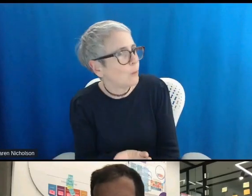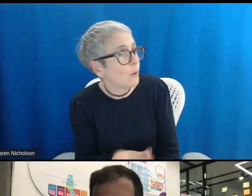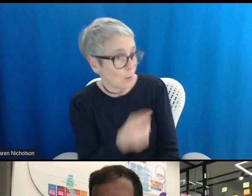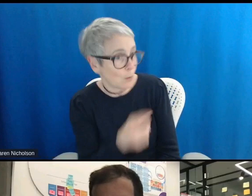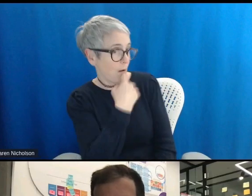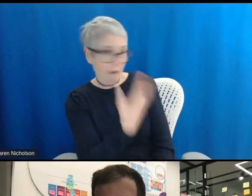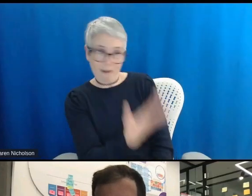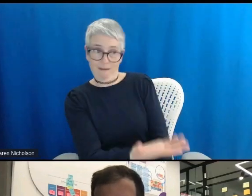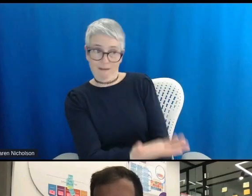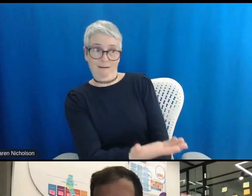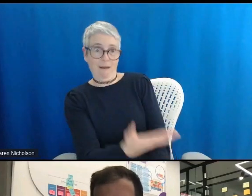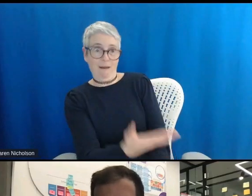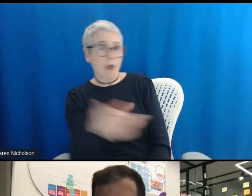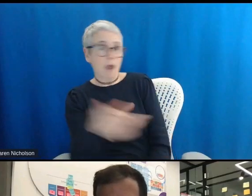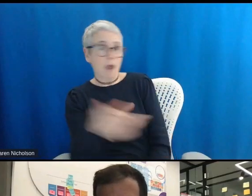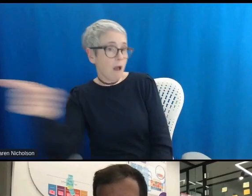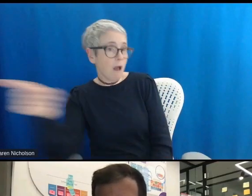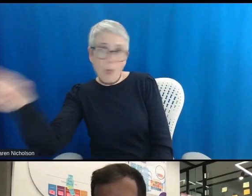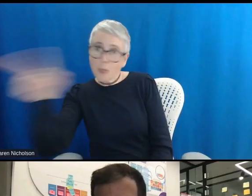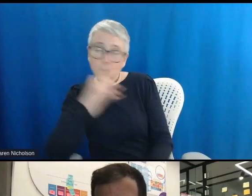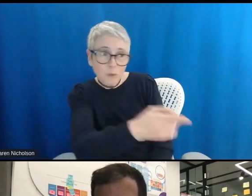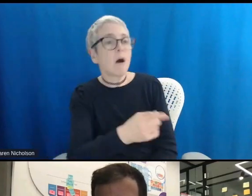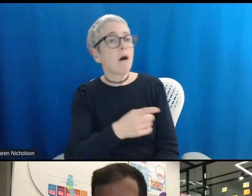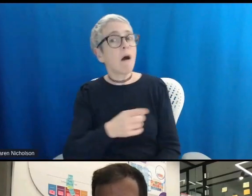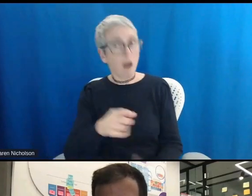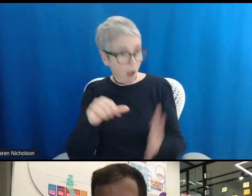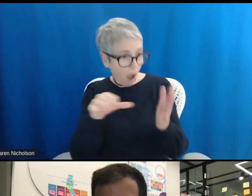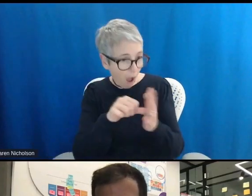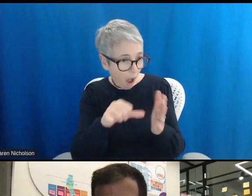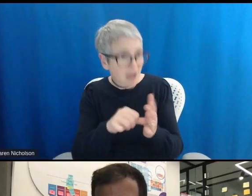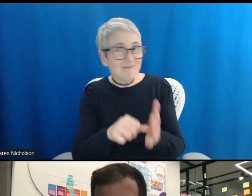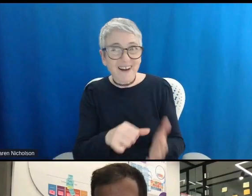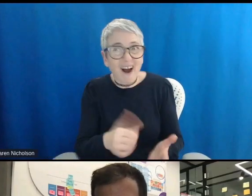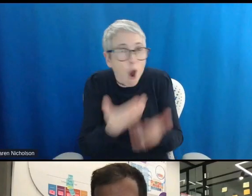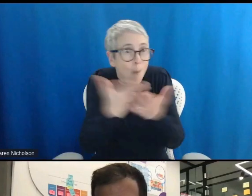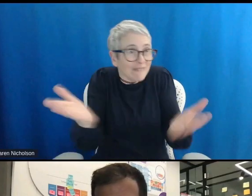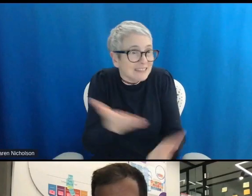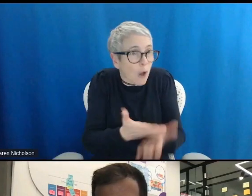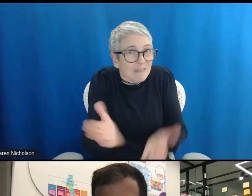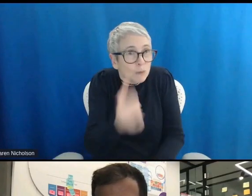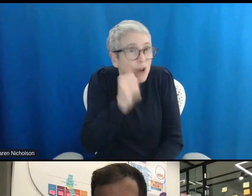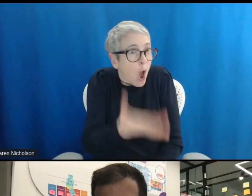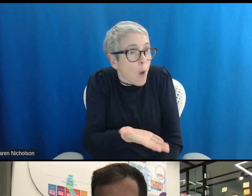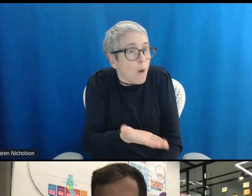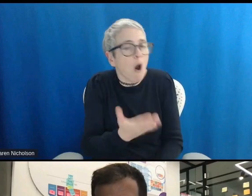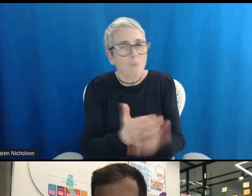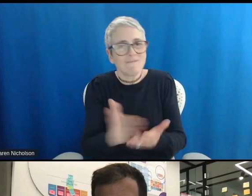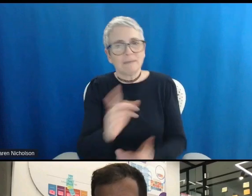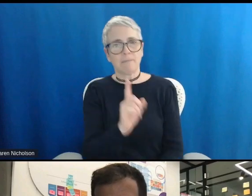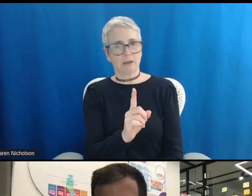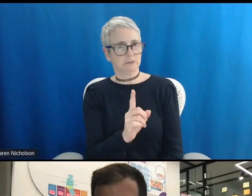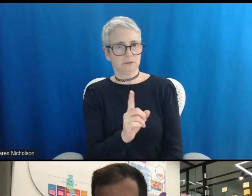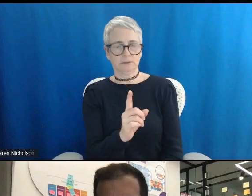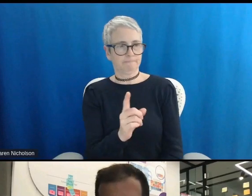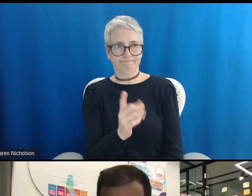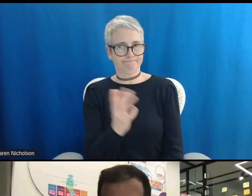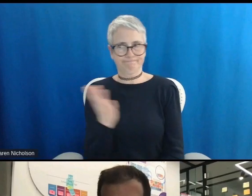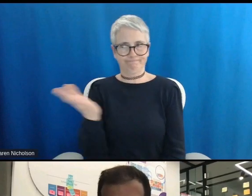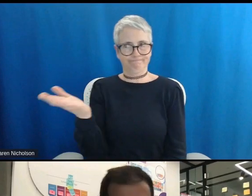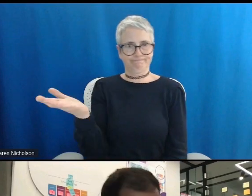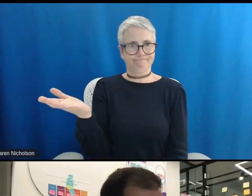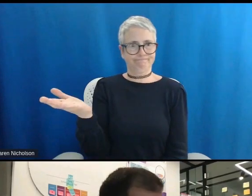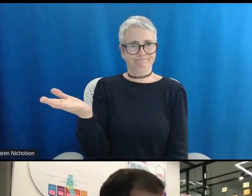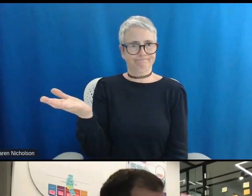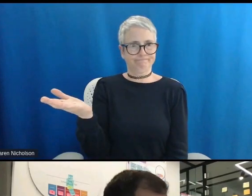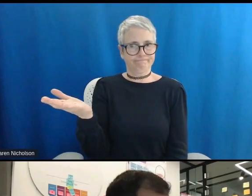know about you, but it's so hard. It's like we know it. It's really obvious. And yet somehow they sort of don't believe you. And